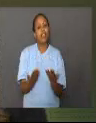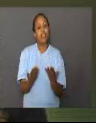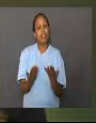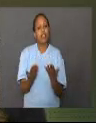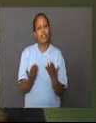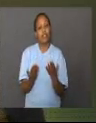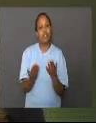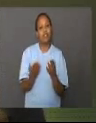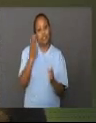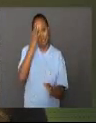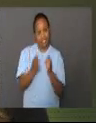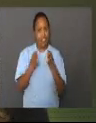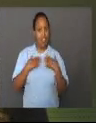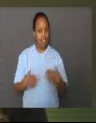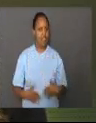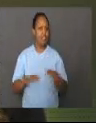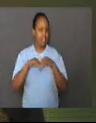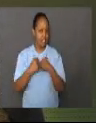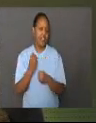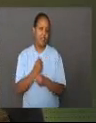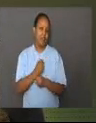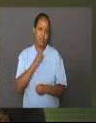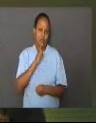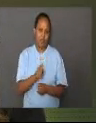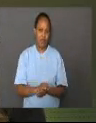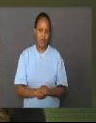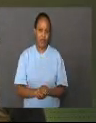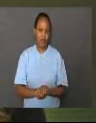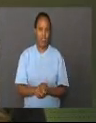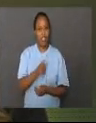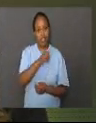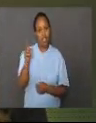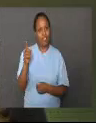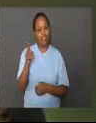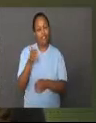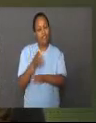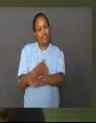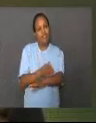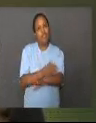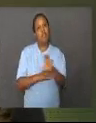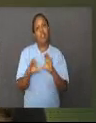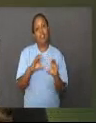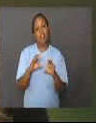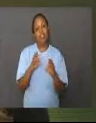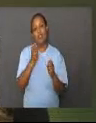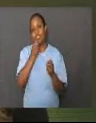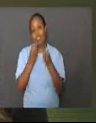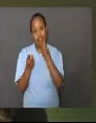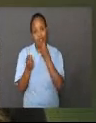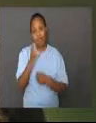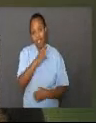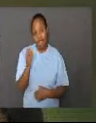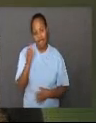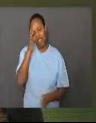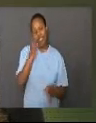system works. You will develop your understanding of crime and justice.